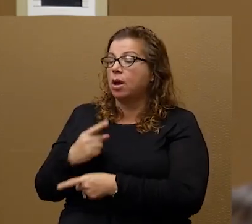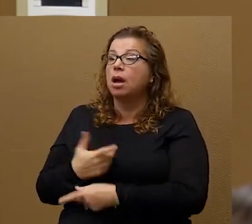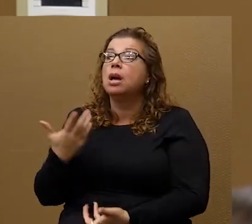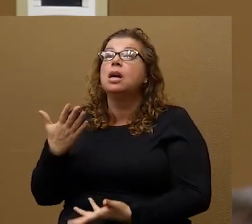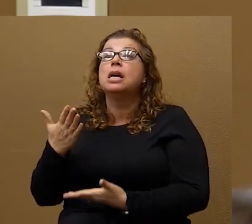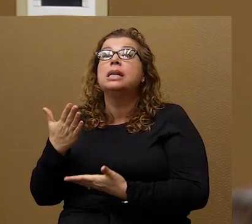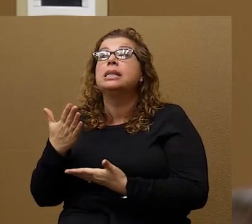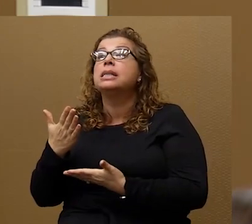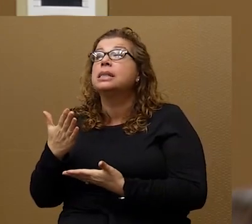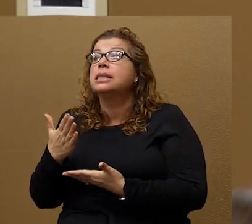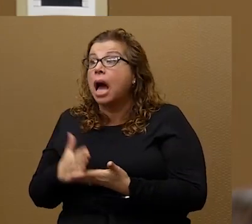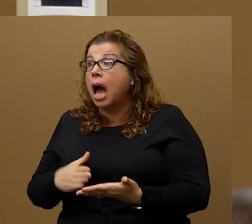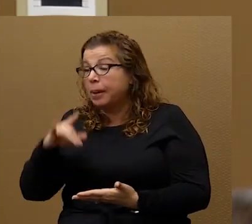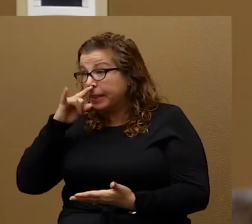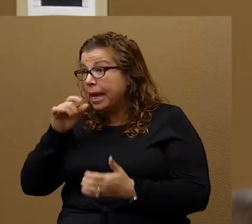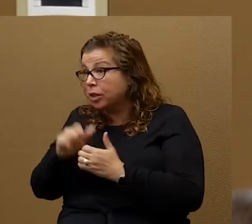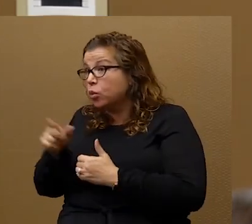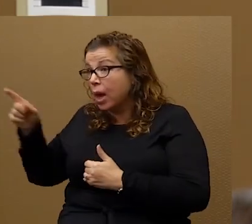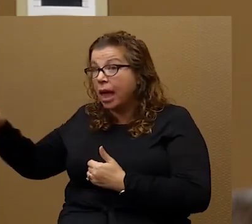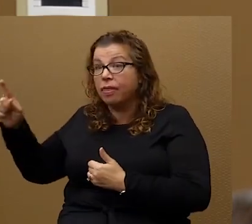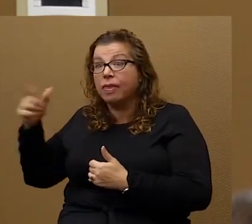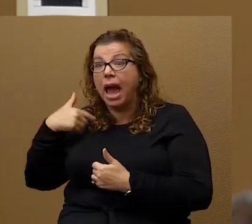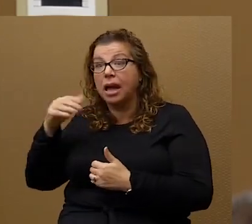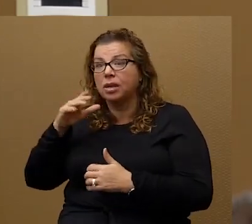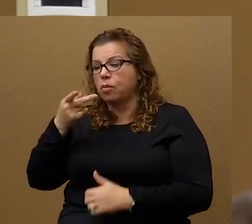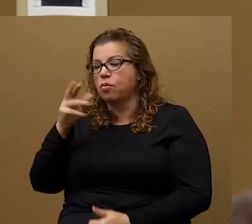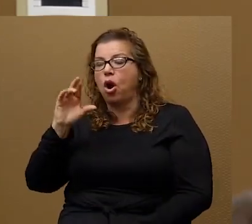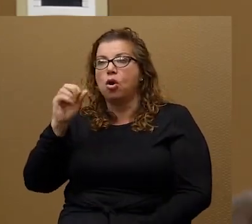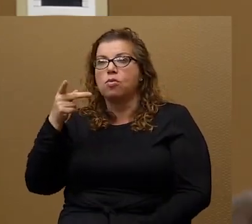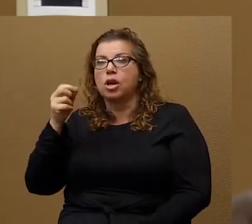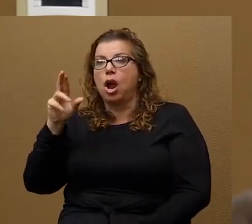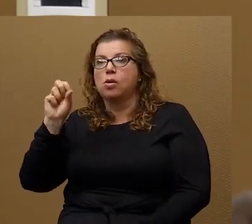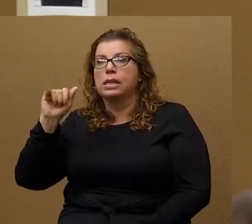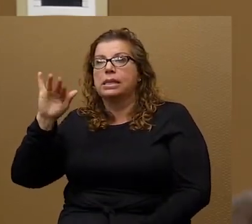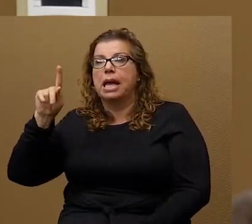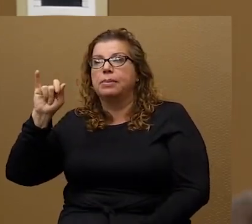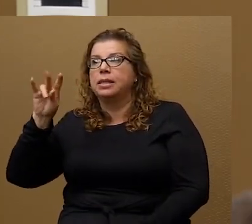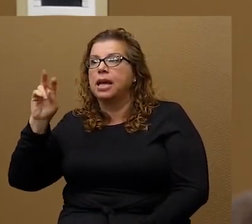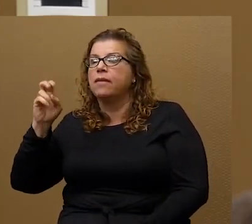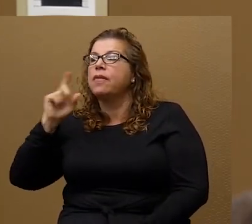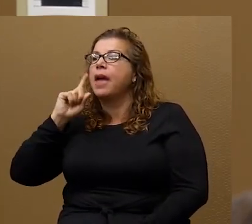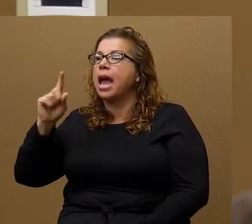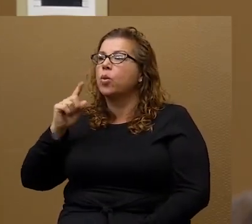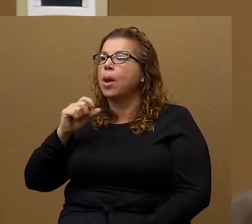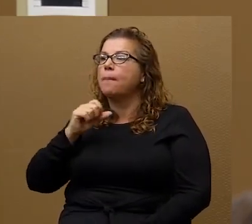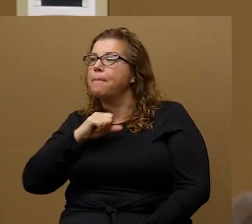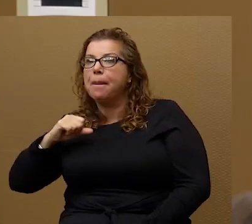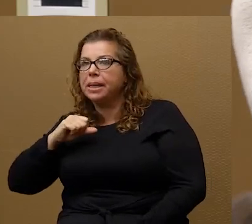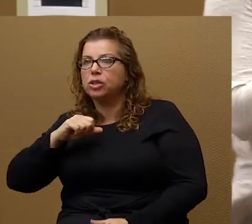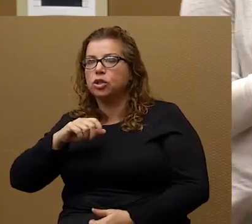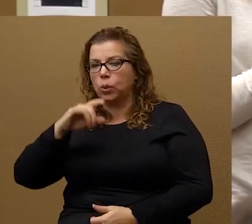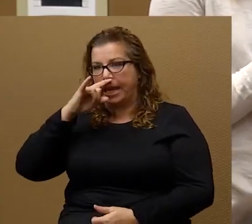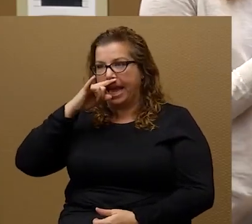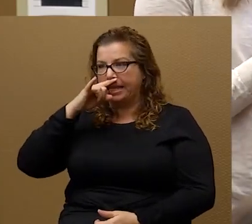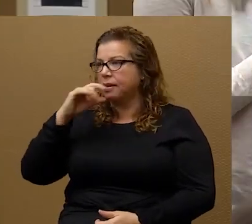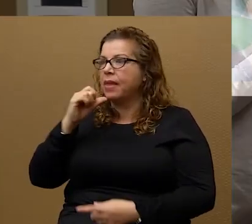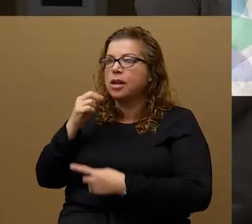bump into things, push people. They don't understand how much force they're